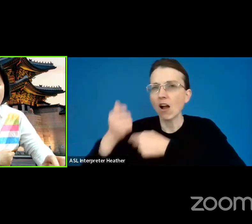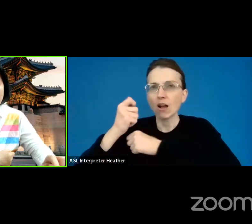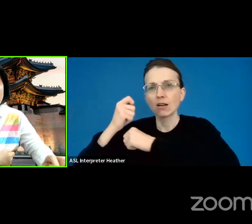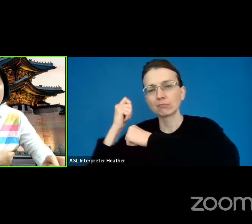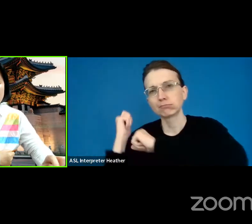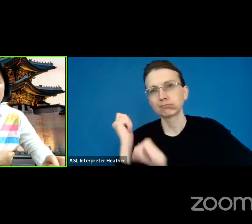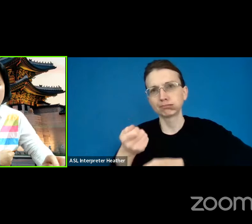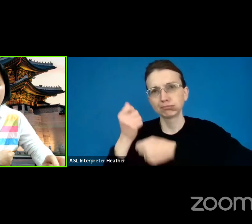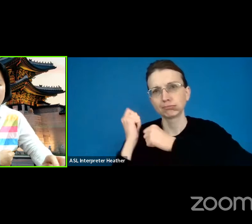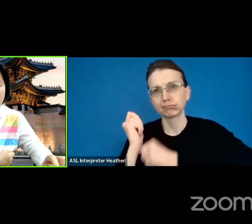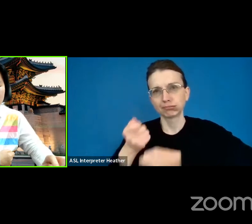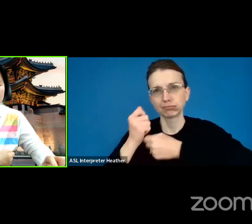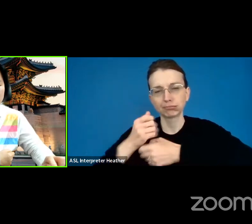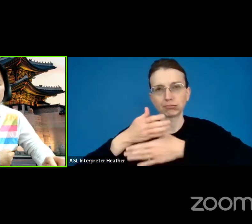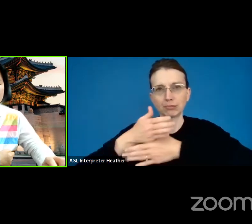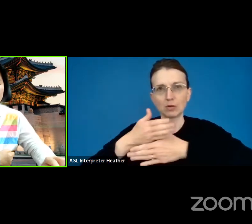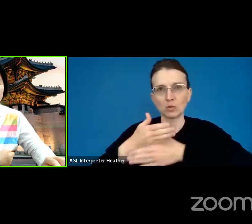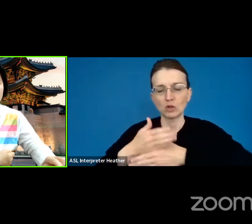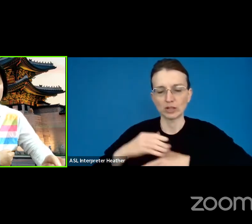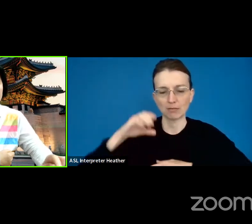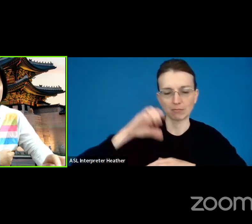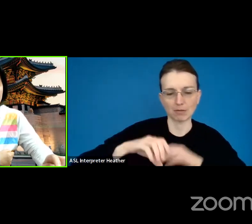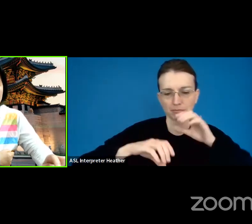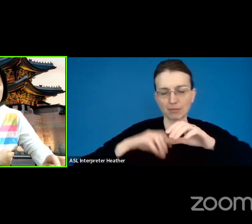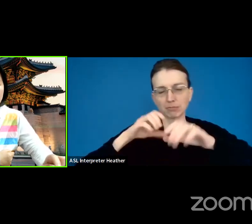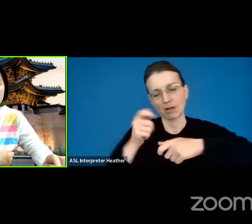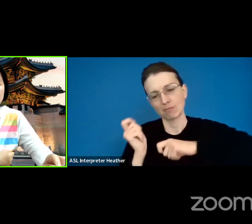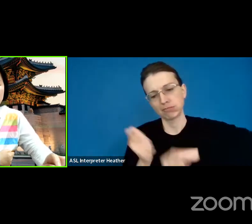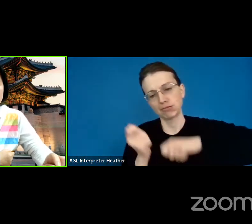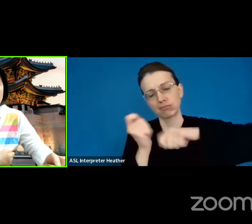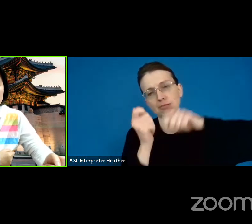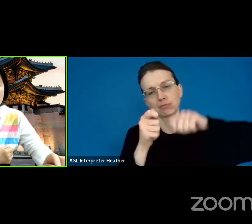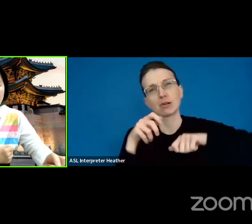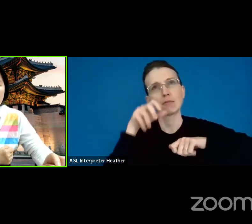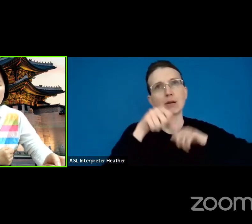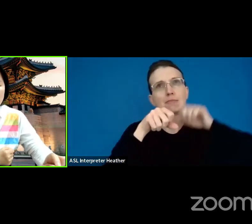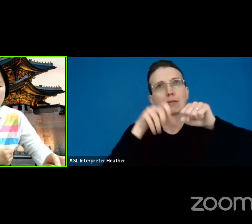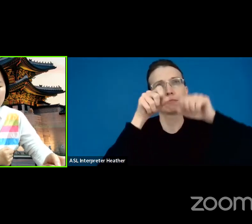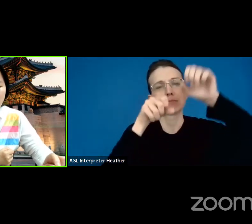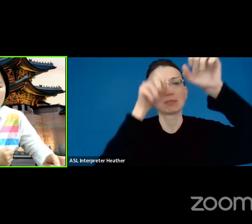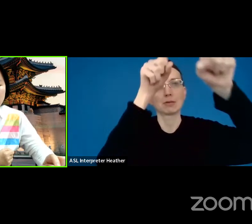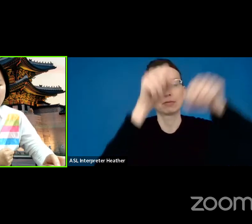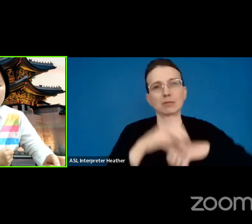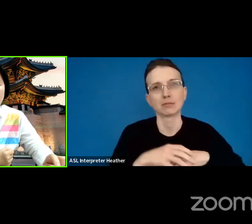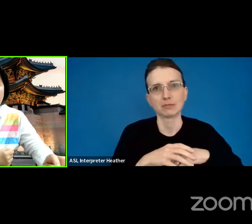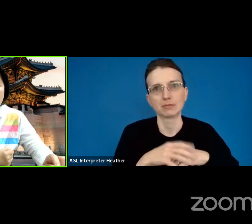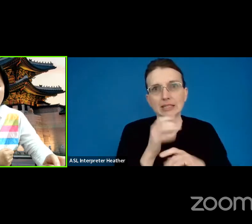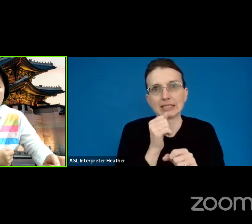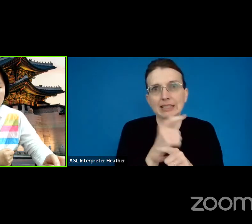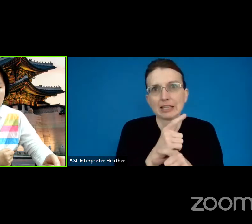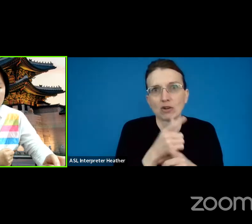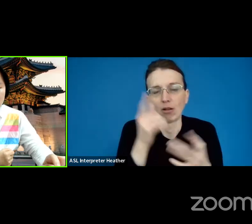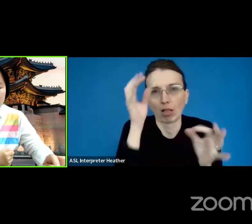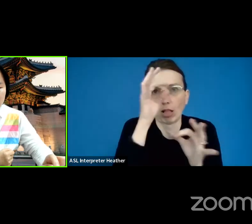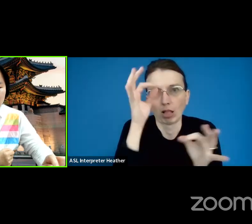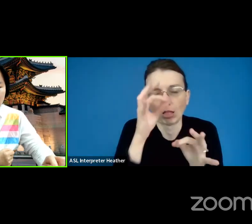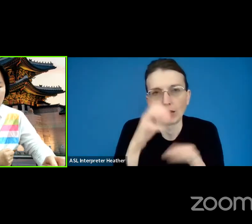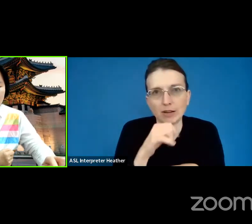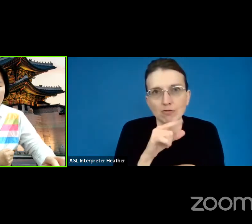and climbed step by step. The brother and sister were about to be caught by the tiger